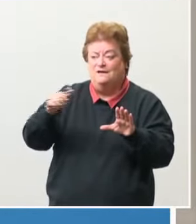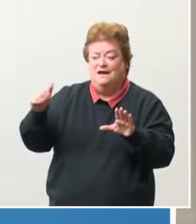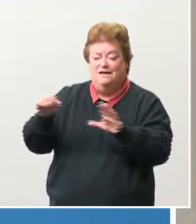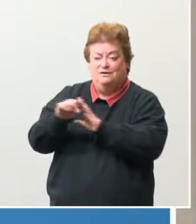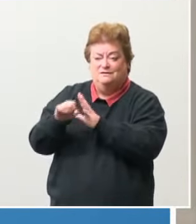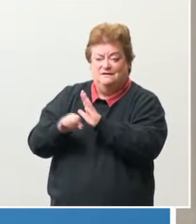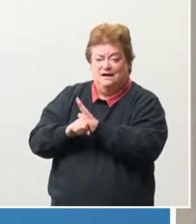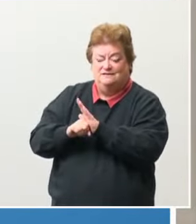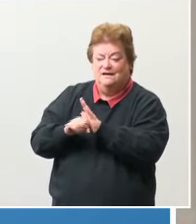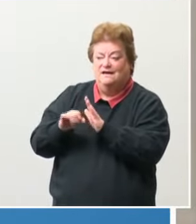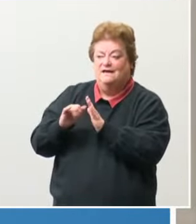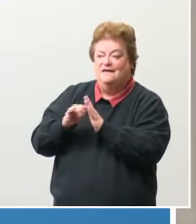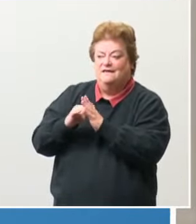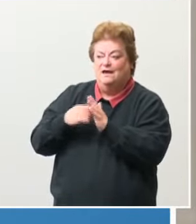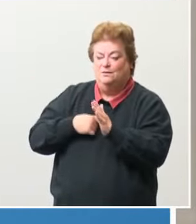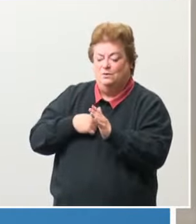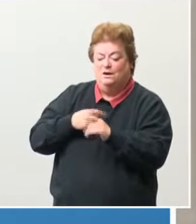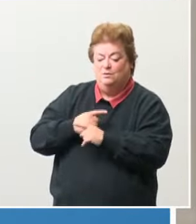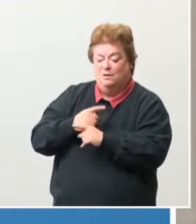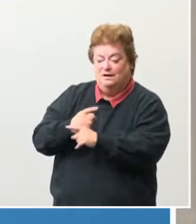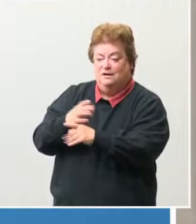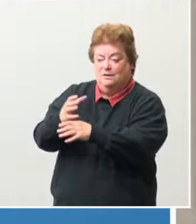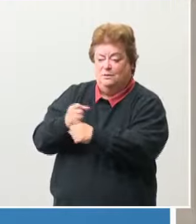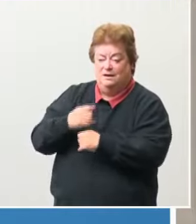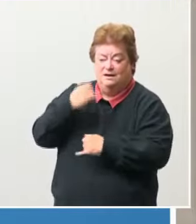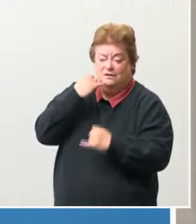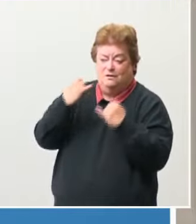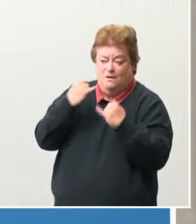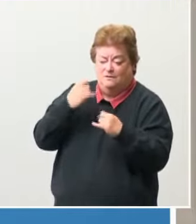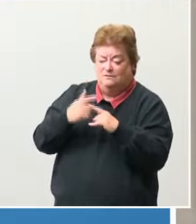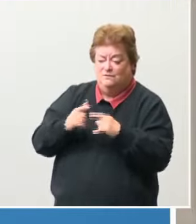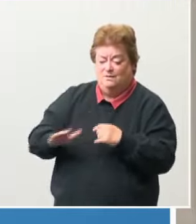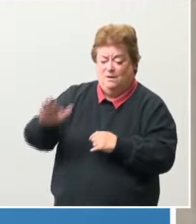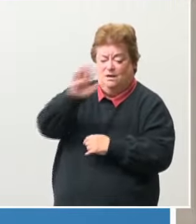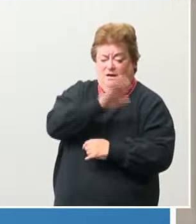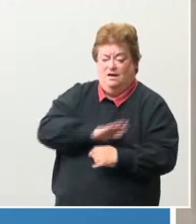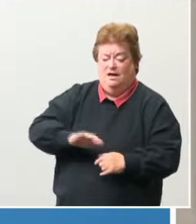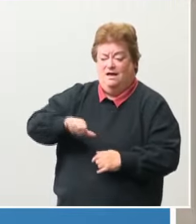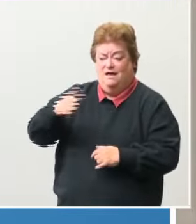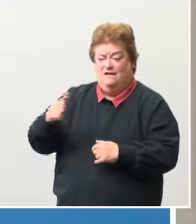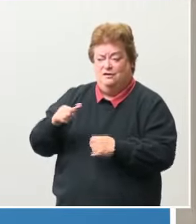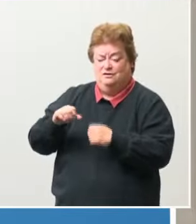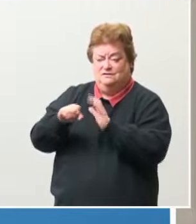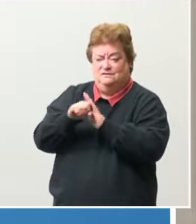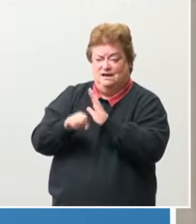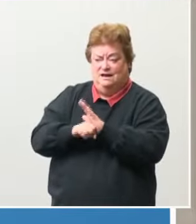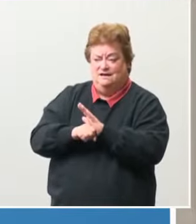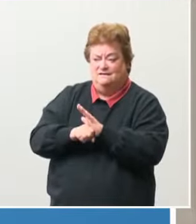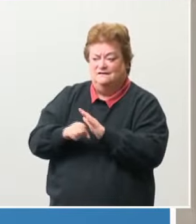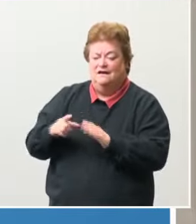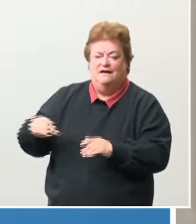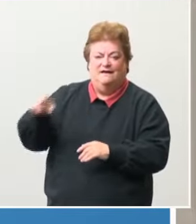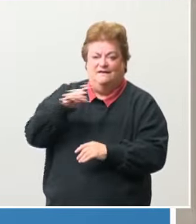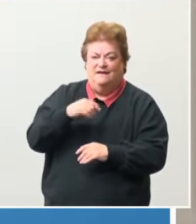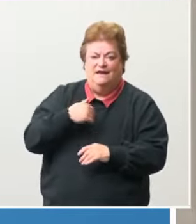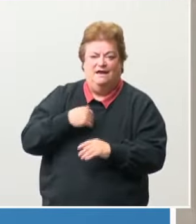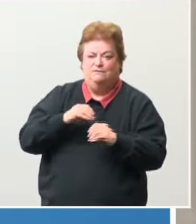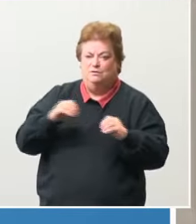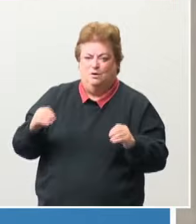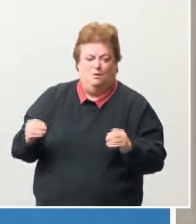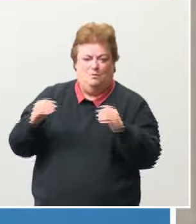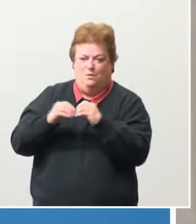states. We regularly receive calls daily from all of the surrounding states, and all are reporting no additional